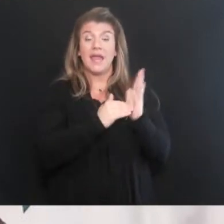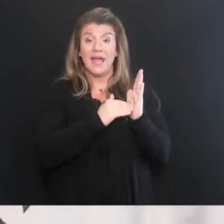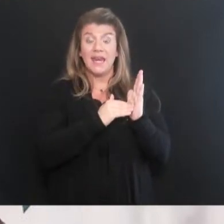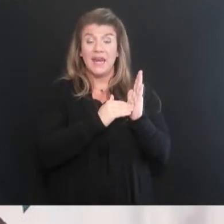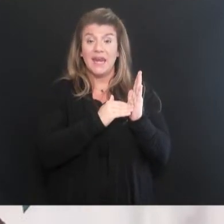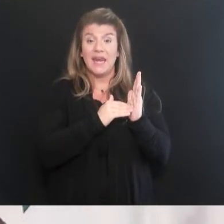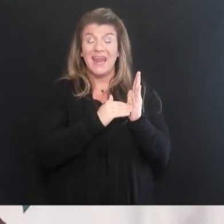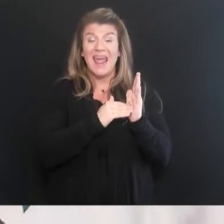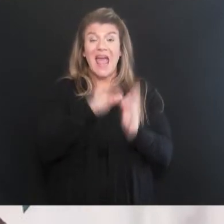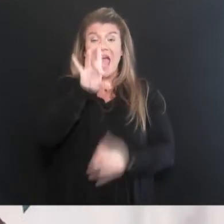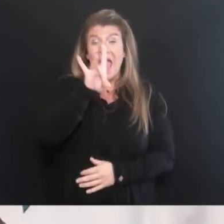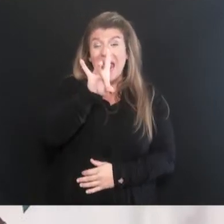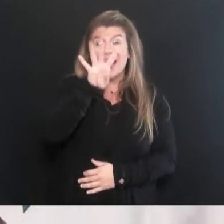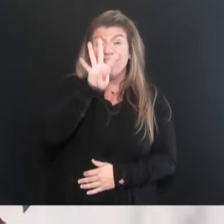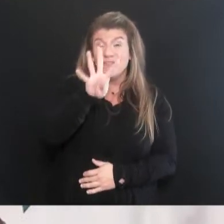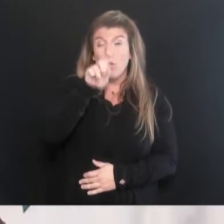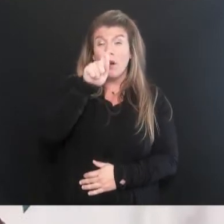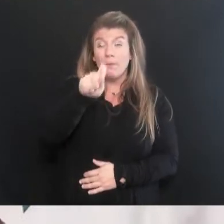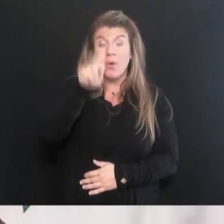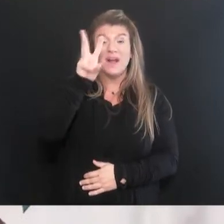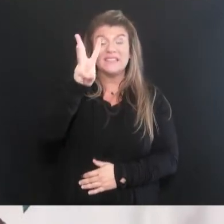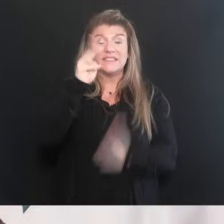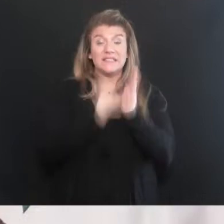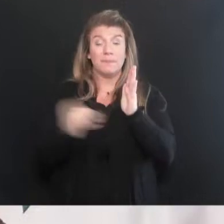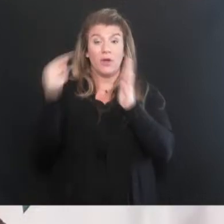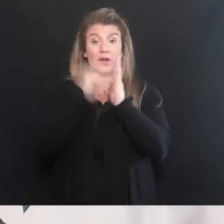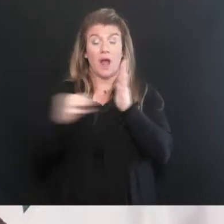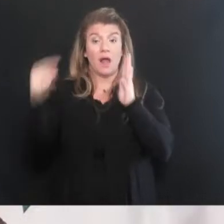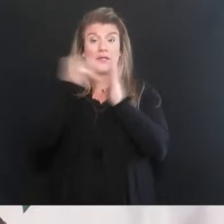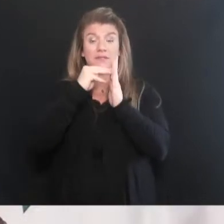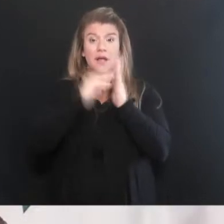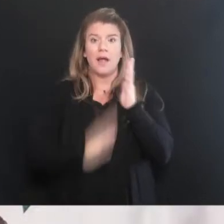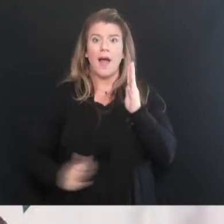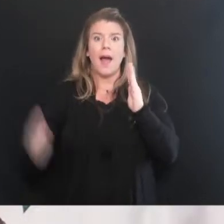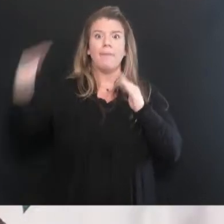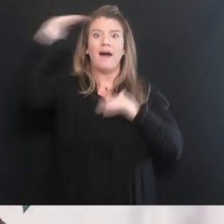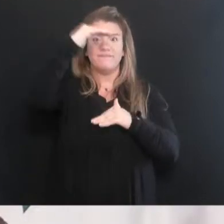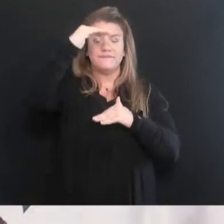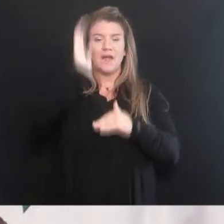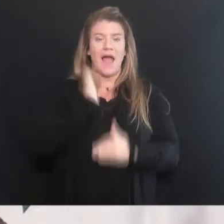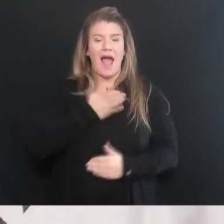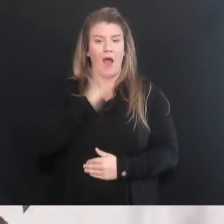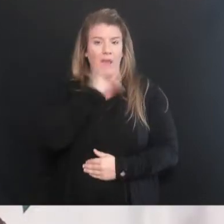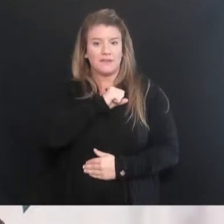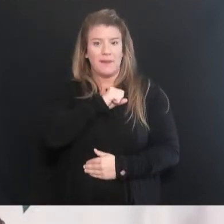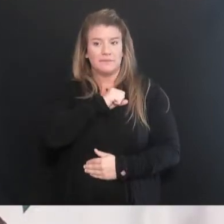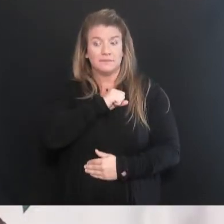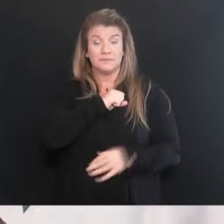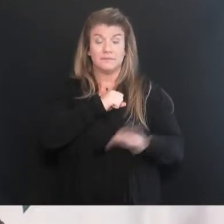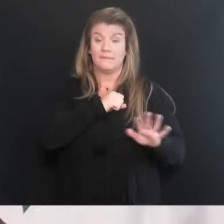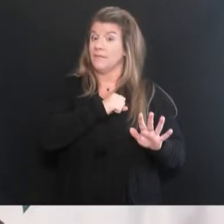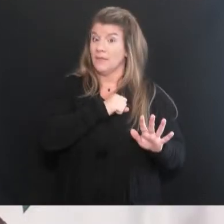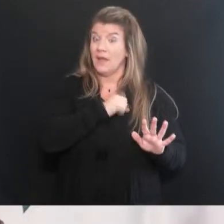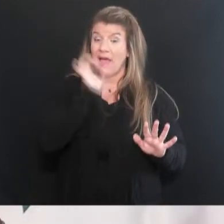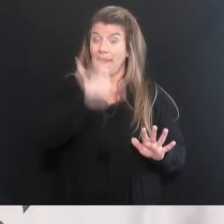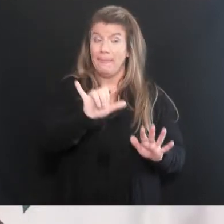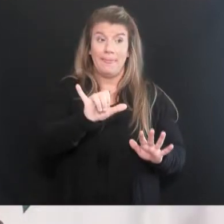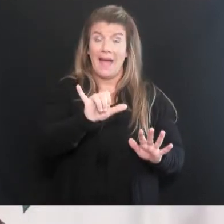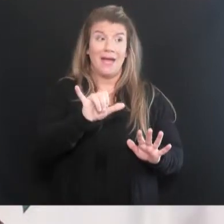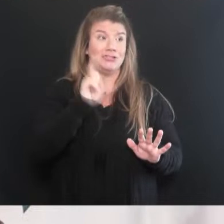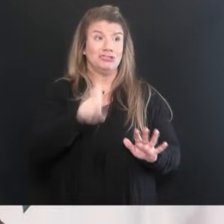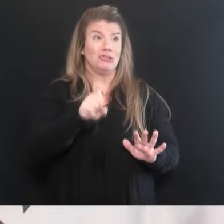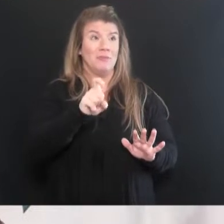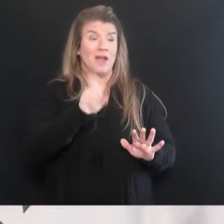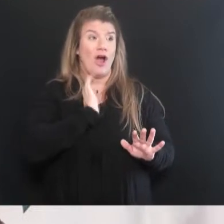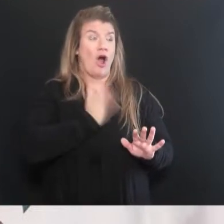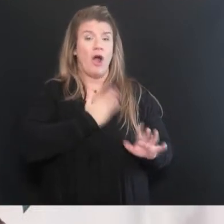whopping $84.6 million above estimate. It ought to be the number one thing that we think about in lots of